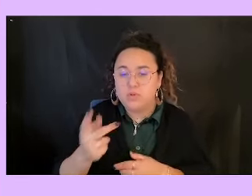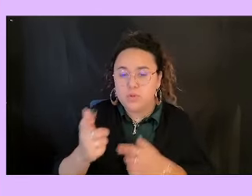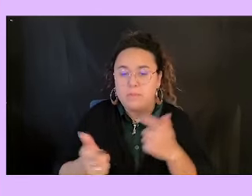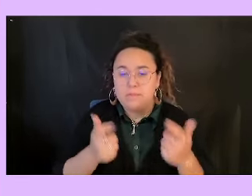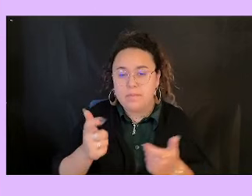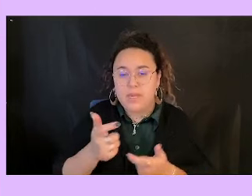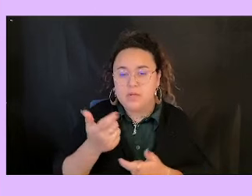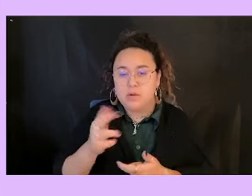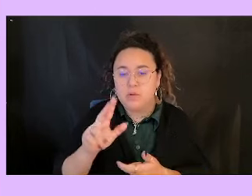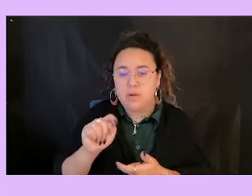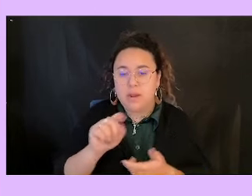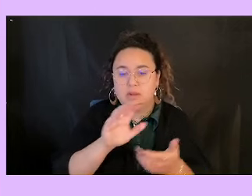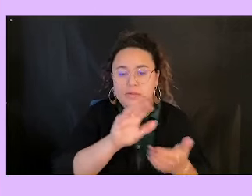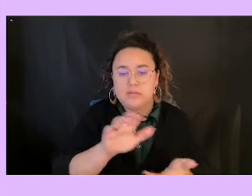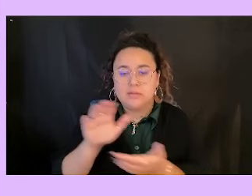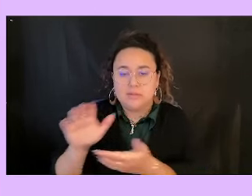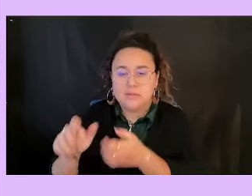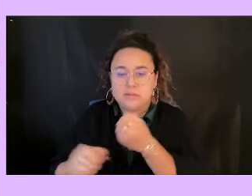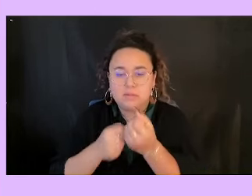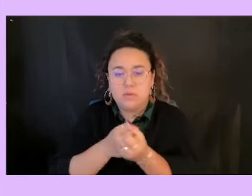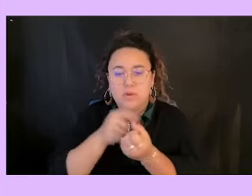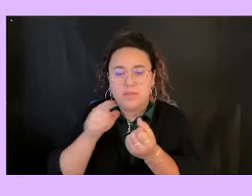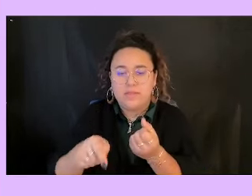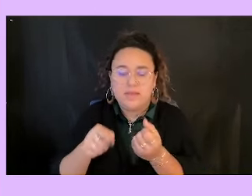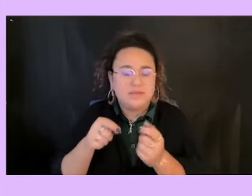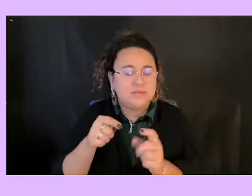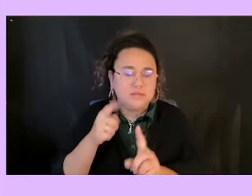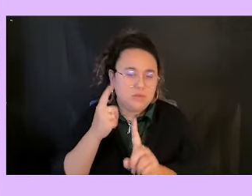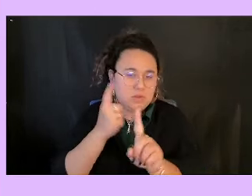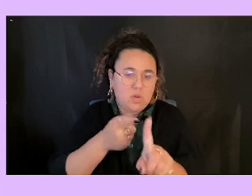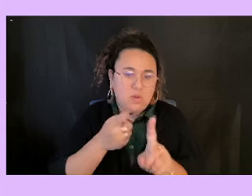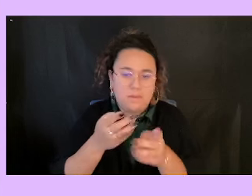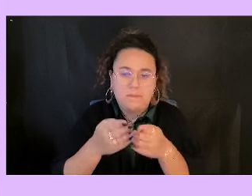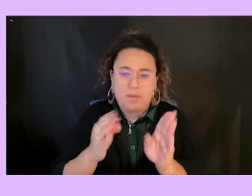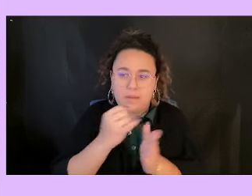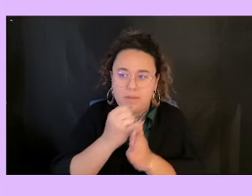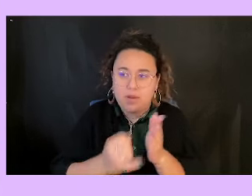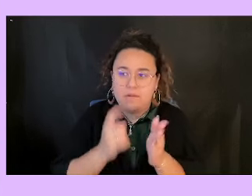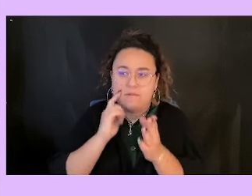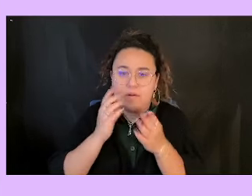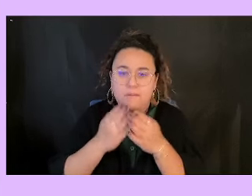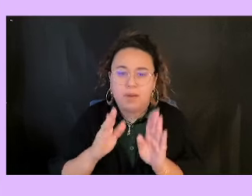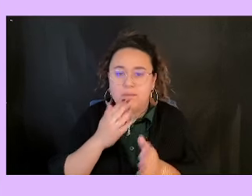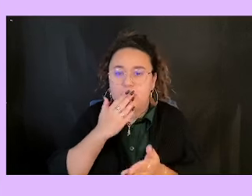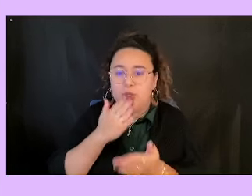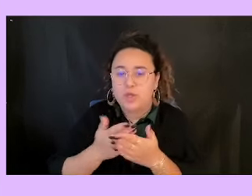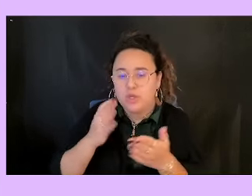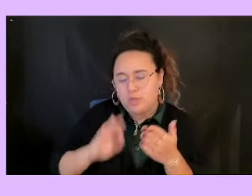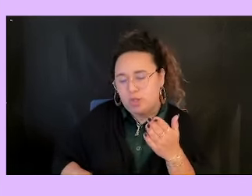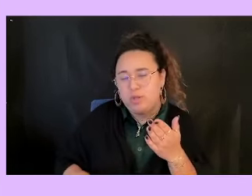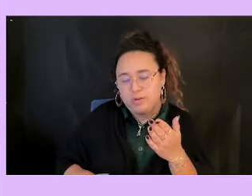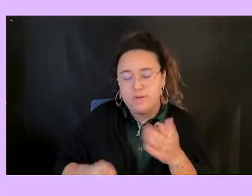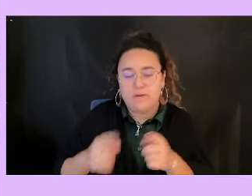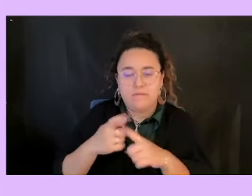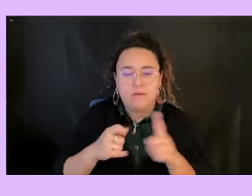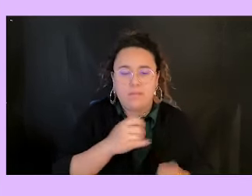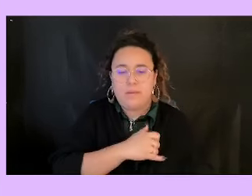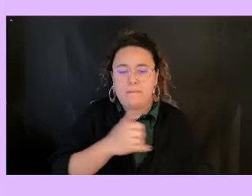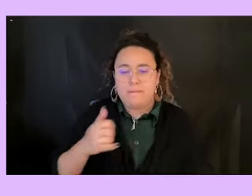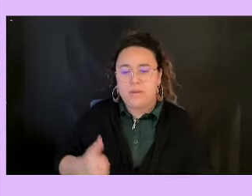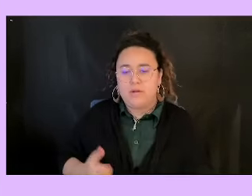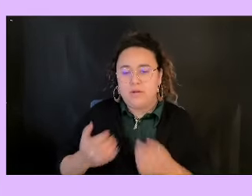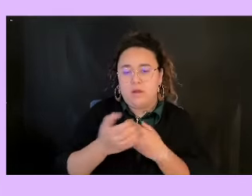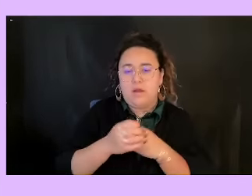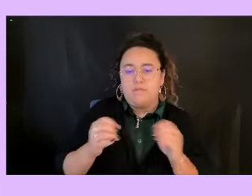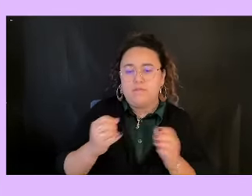this particular initiative, Public Art for Public Good. And that investment has come from the Mayor's Office of Arts and Culture,